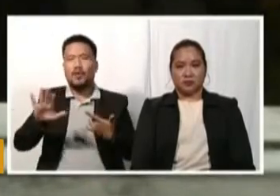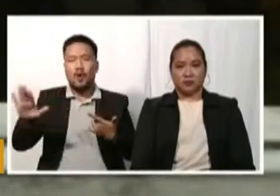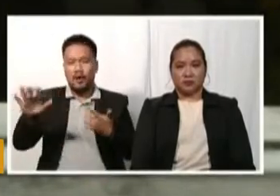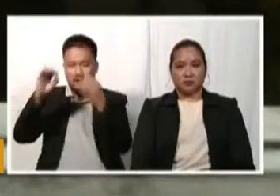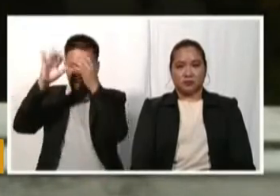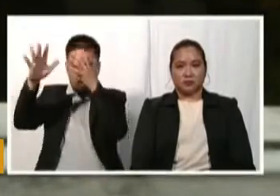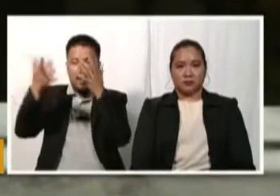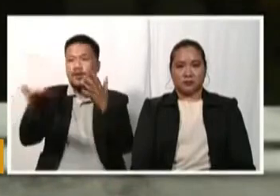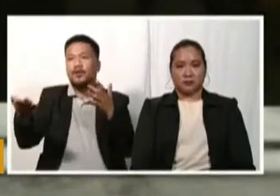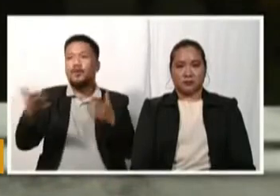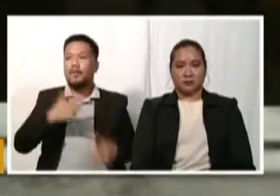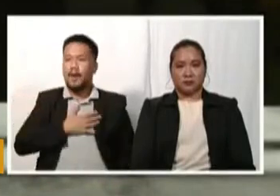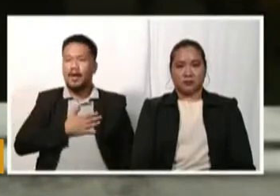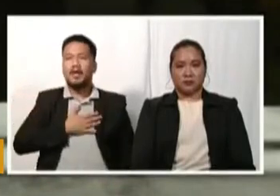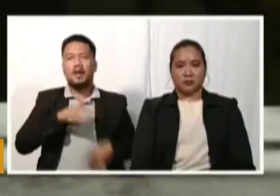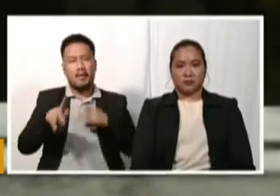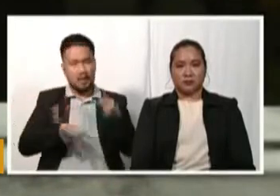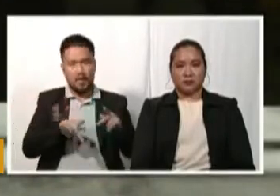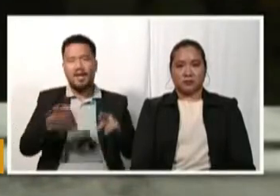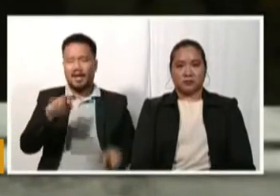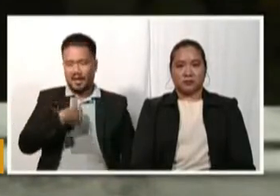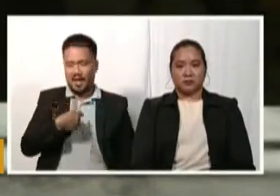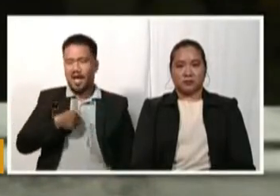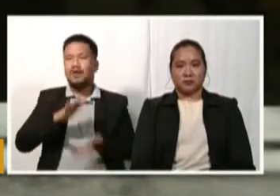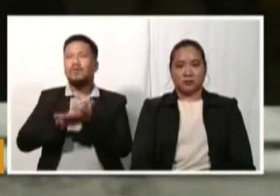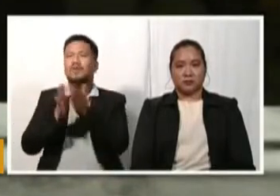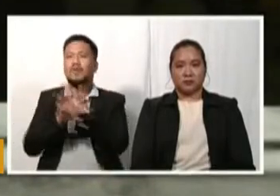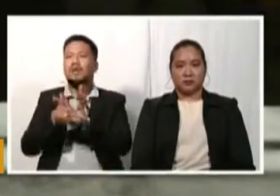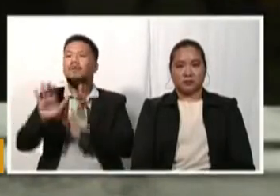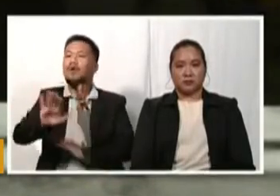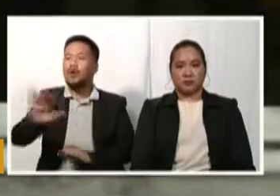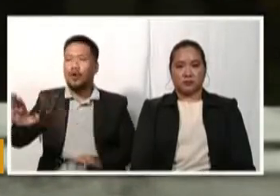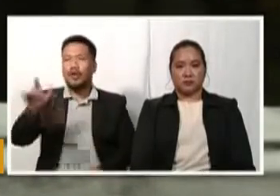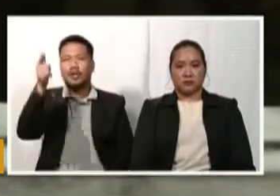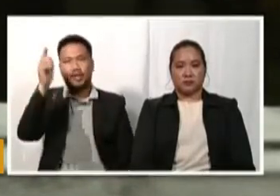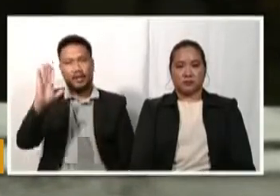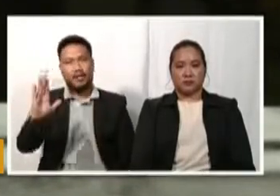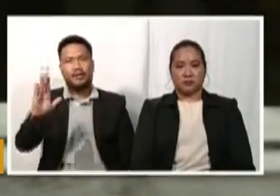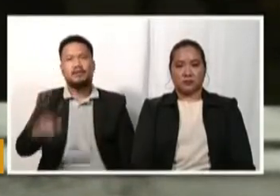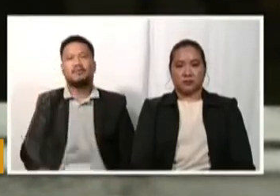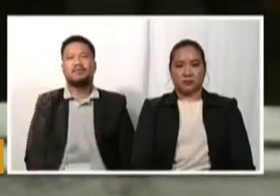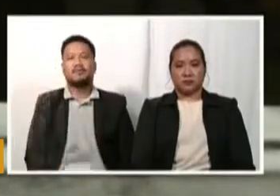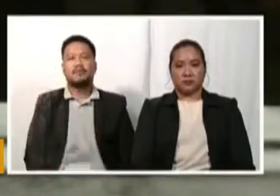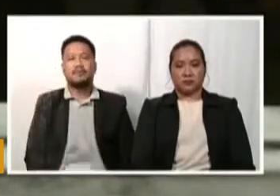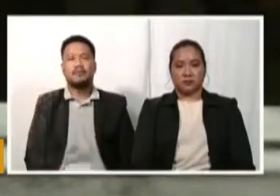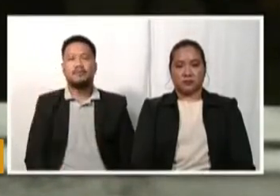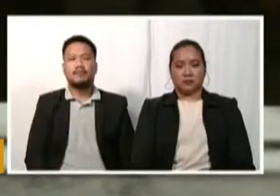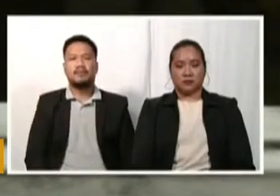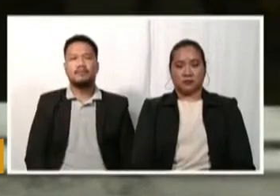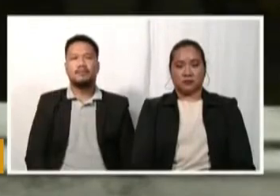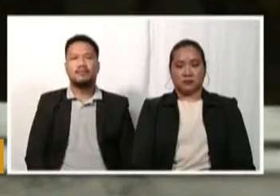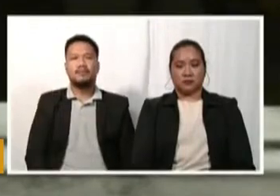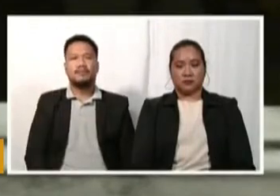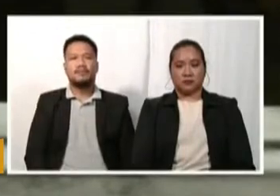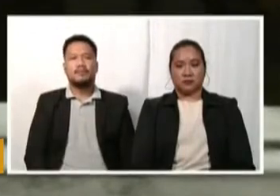my people, and I will be your God.